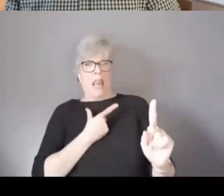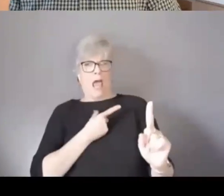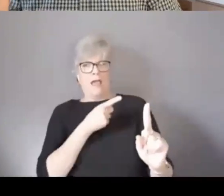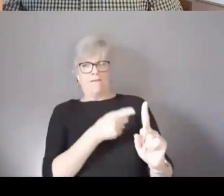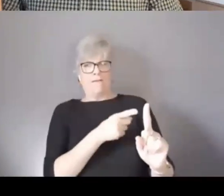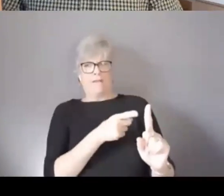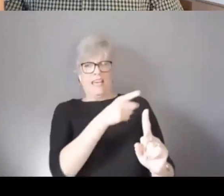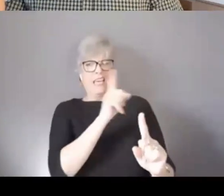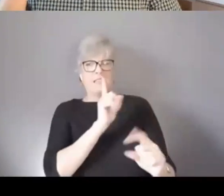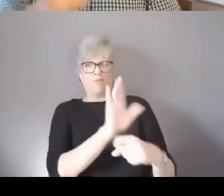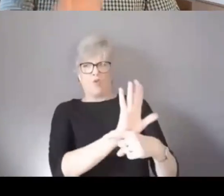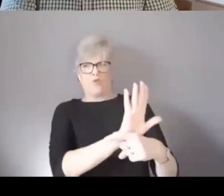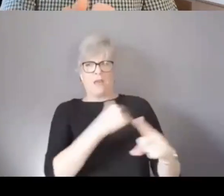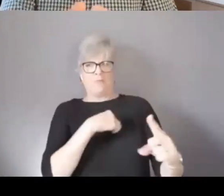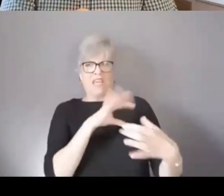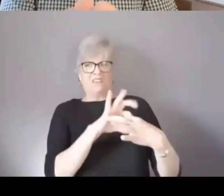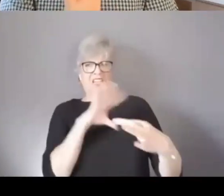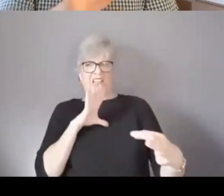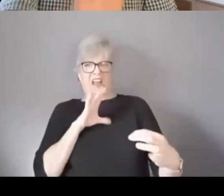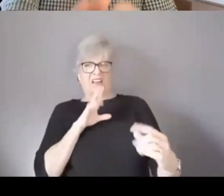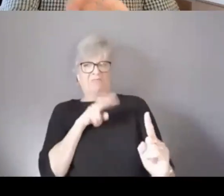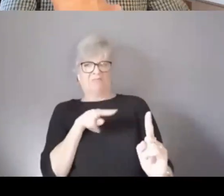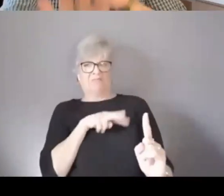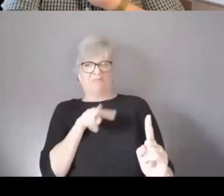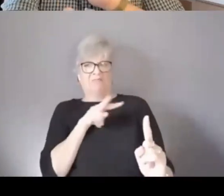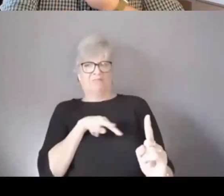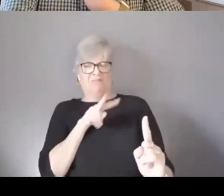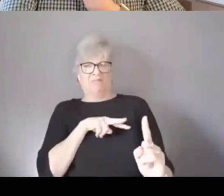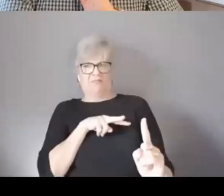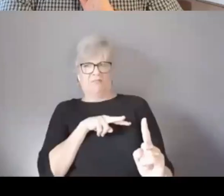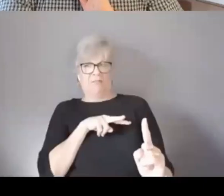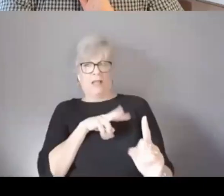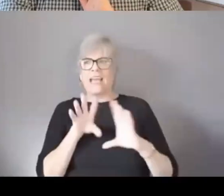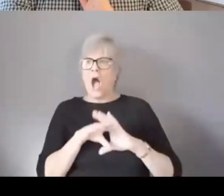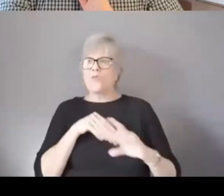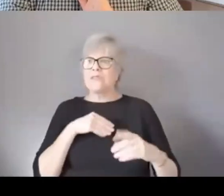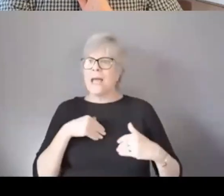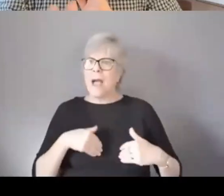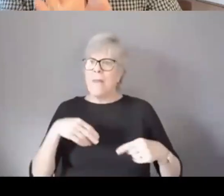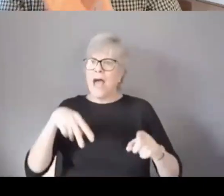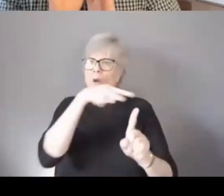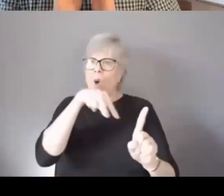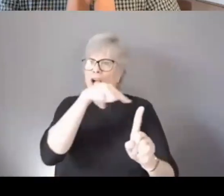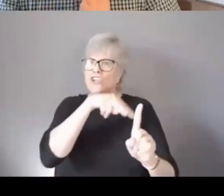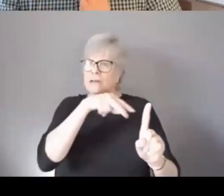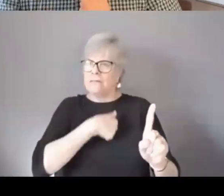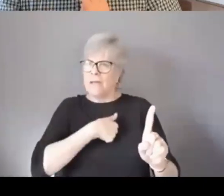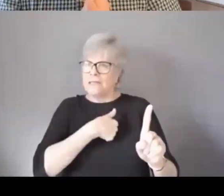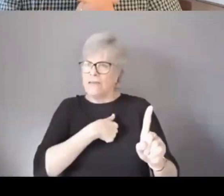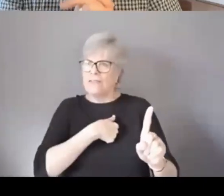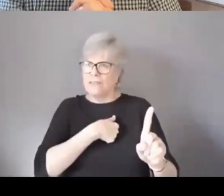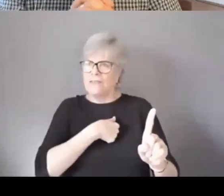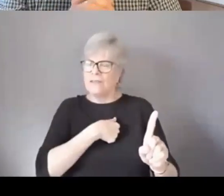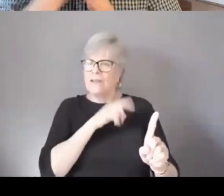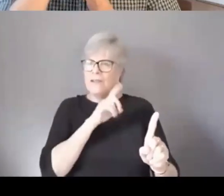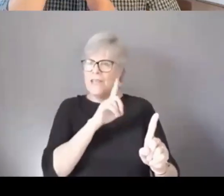of time, that can happen. So I feel like I'm outside my body watching myself. The other thing to think